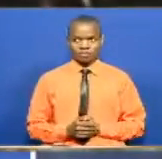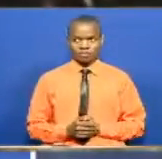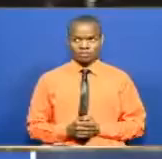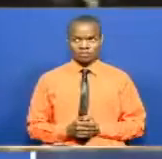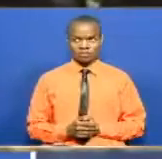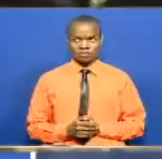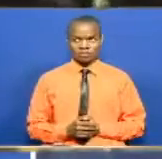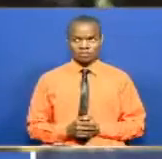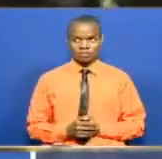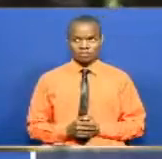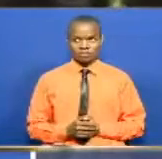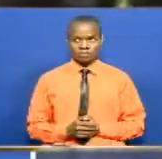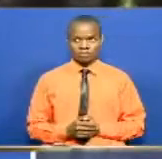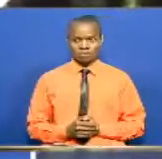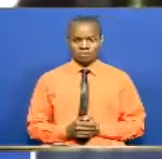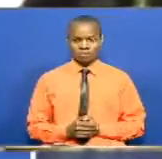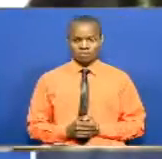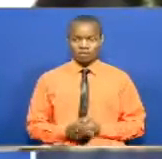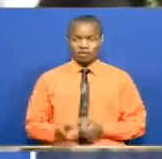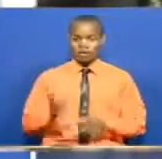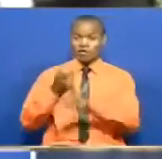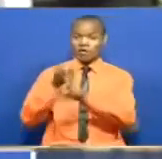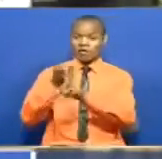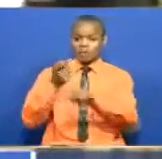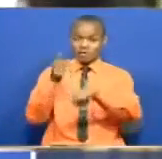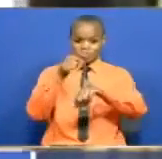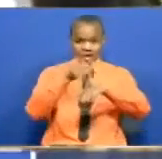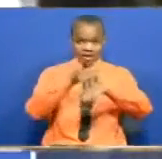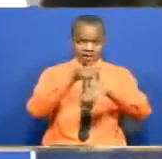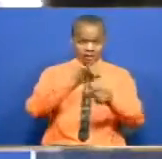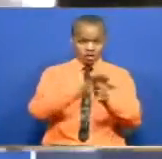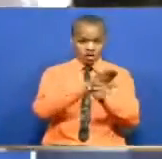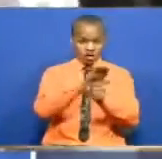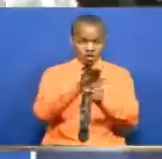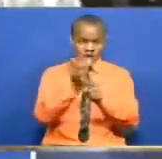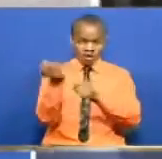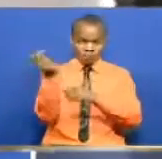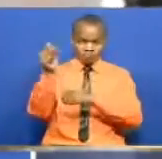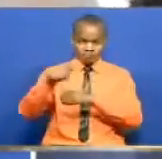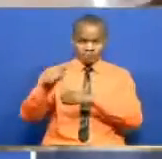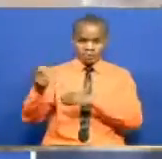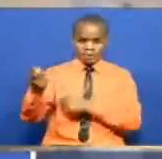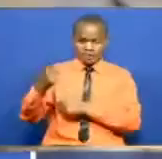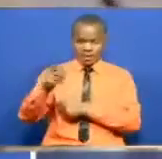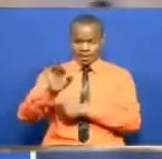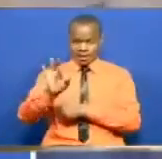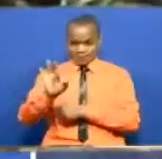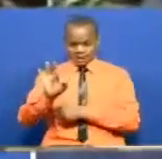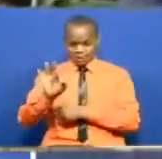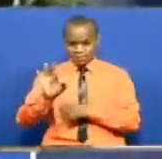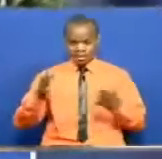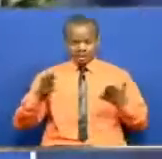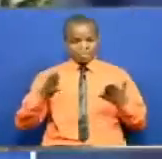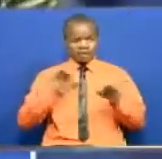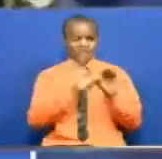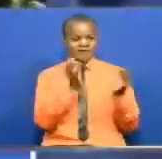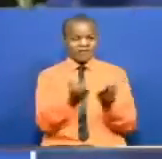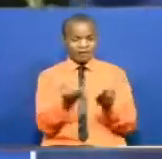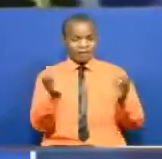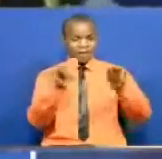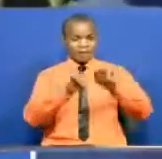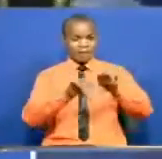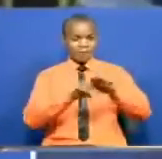Yes. Since the COVID-19 pandemic struck in mid-March, funerals of those who have succumbed to the coronavirus have